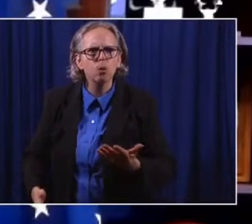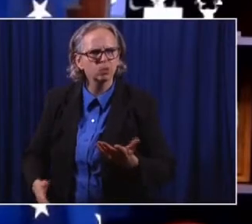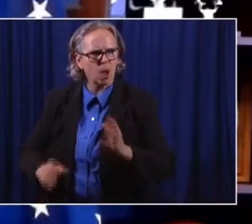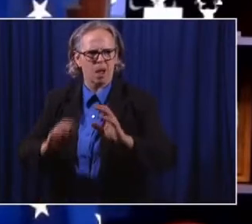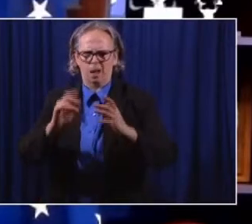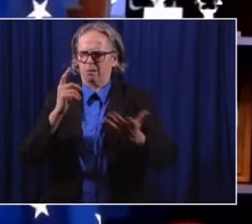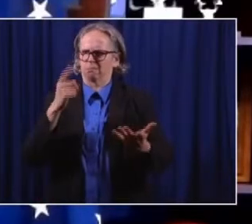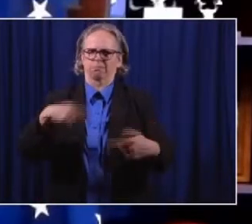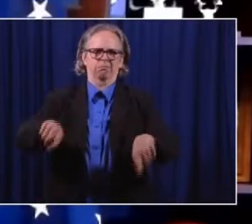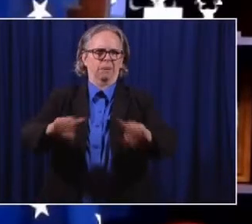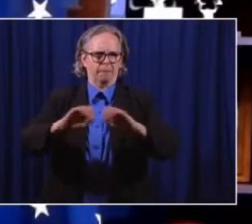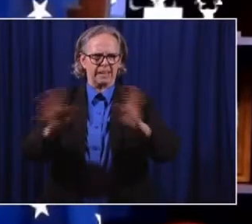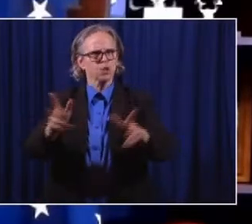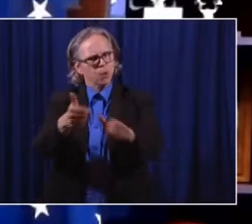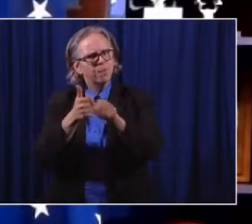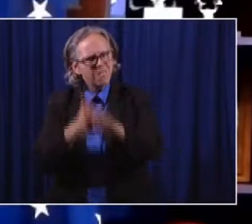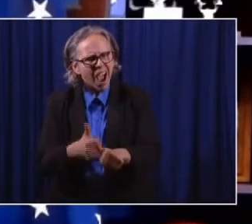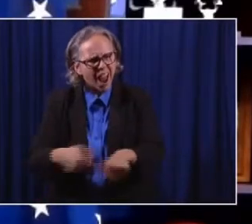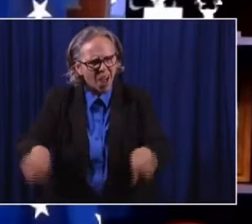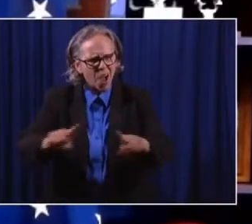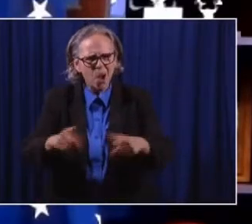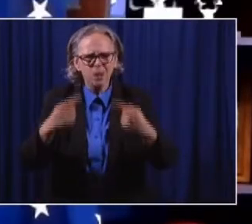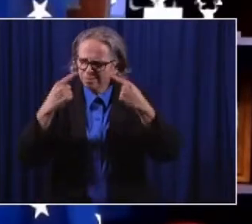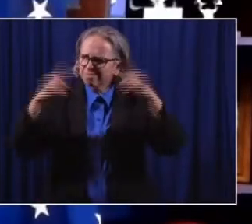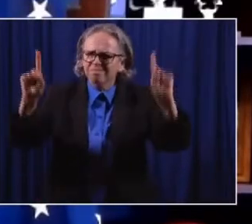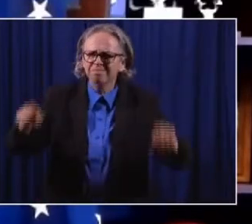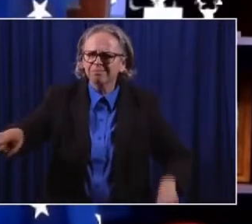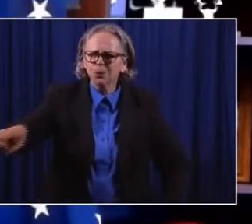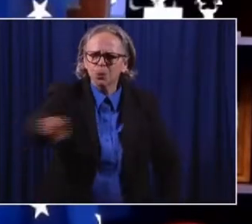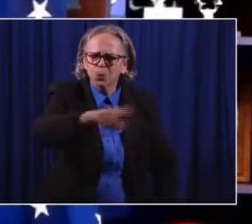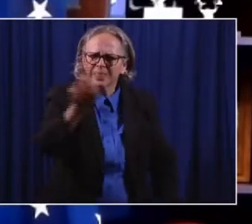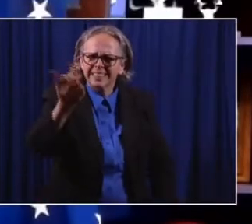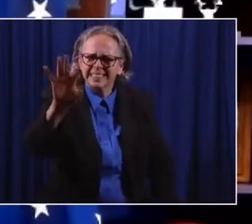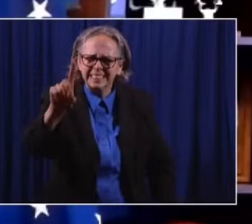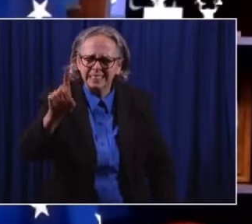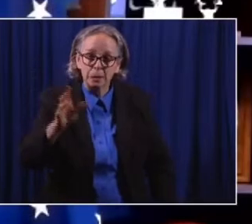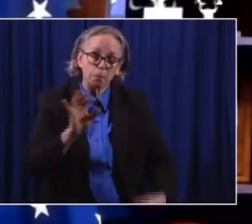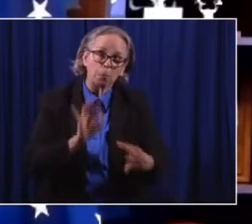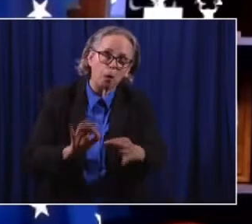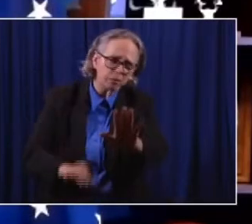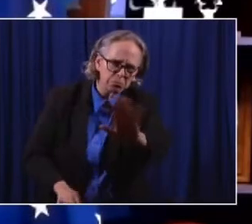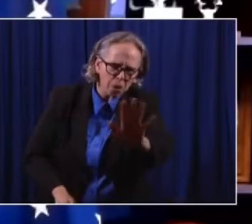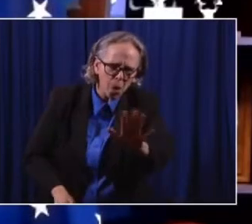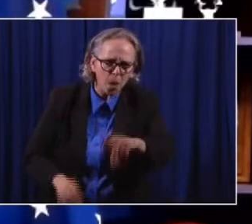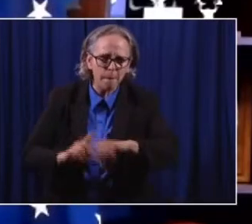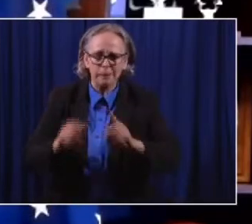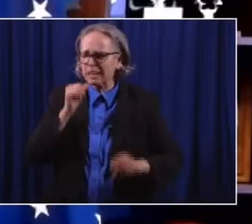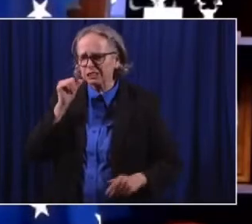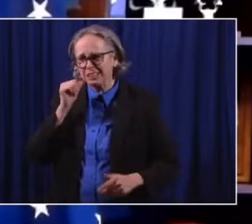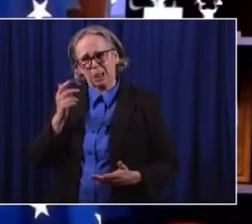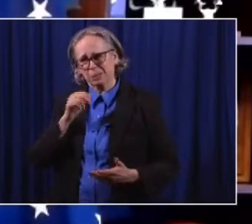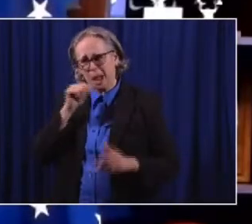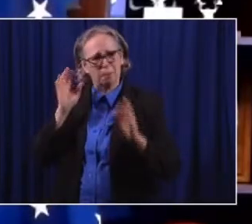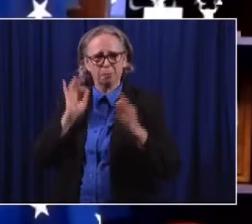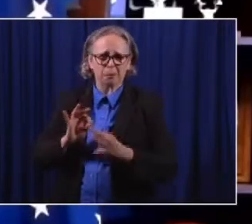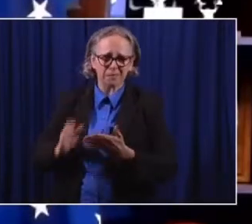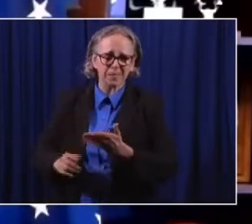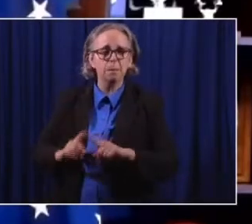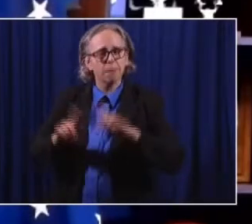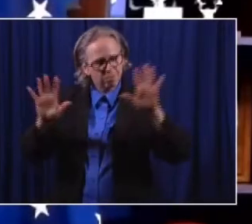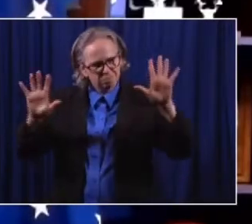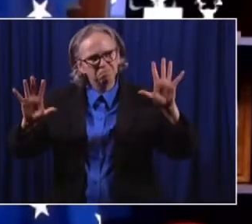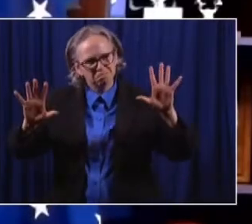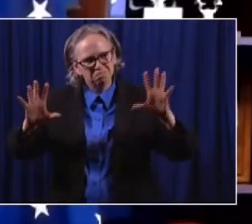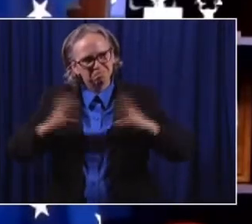making this work. It's not perfect. Yesterday certainly wasn't, but by and large, people of Ohio getting it